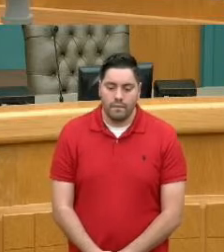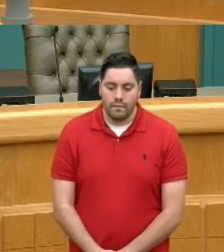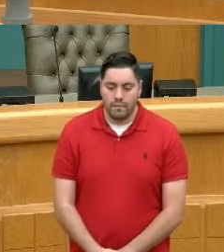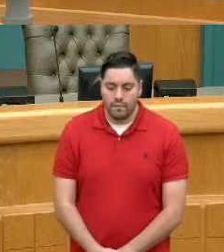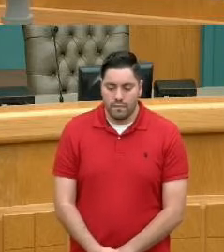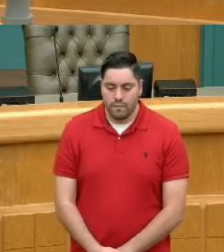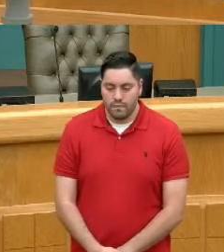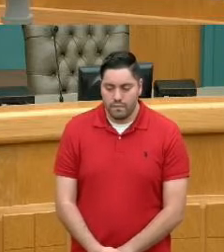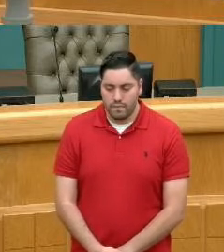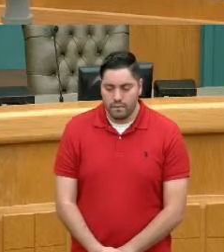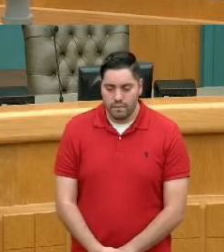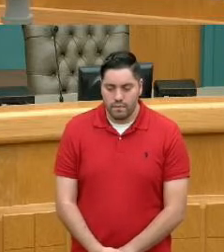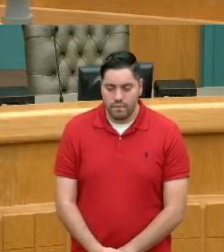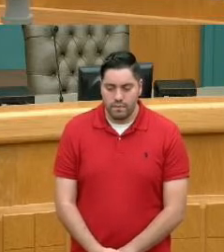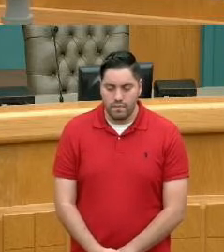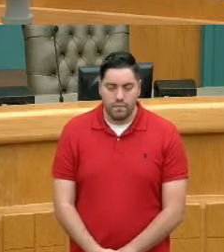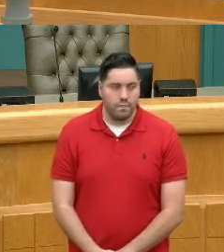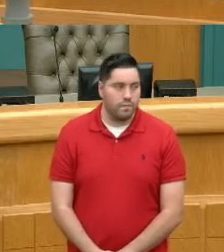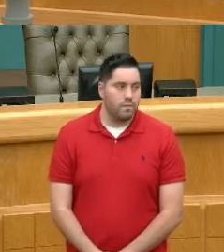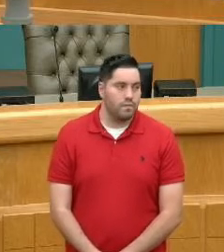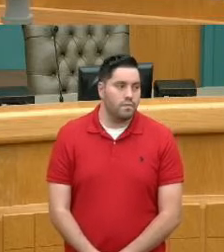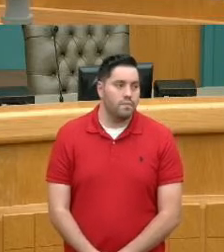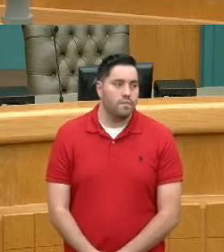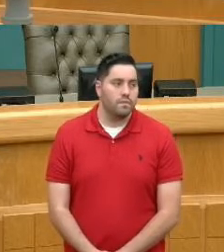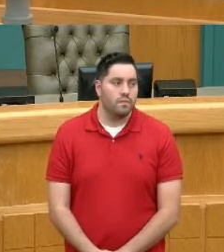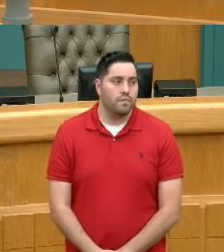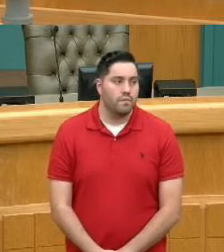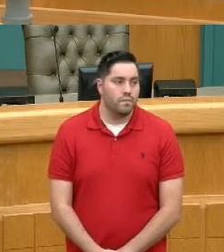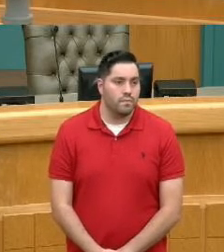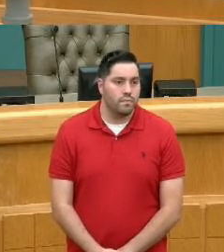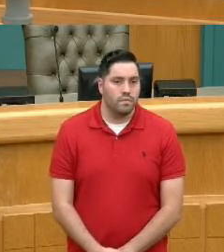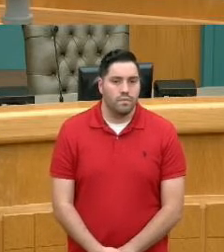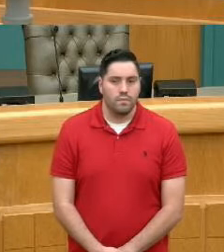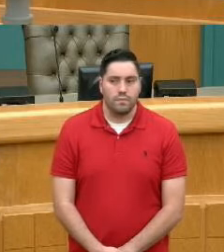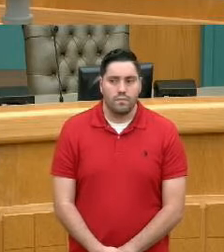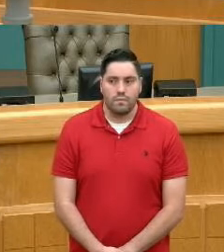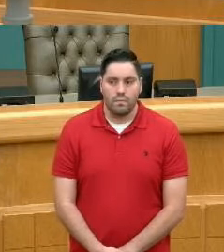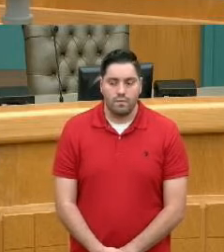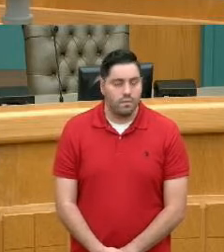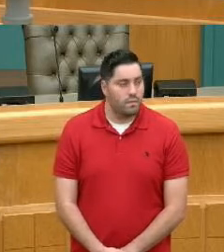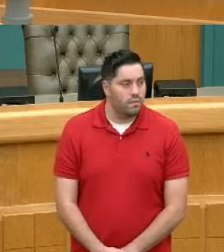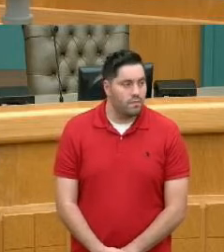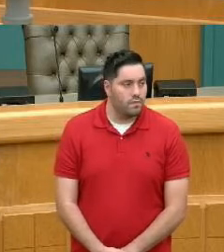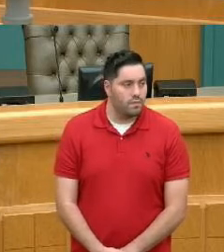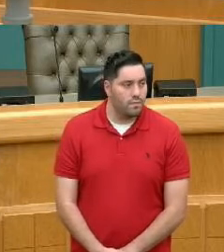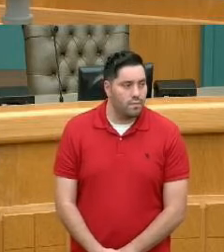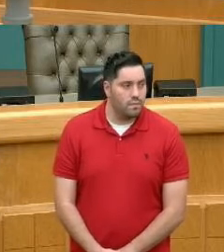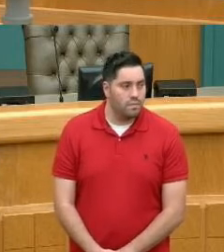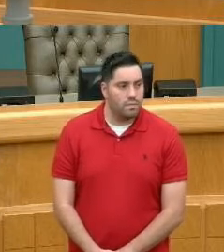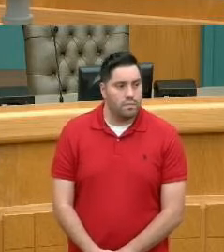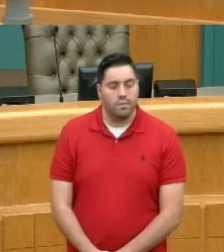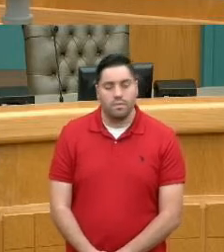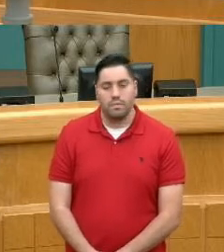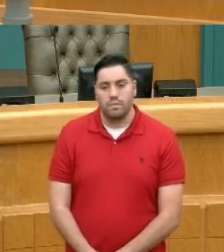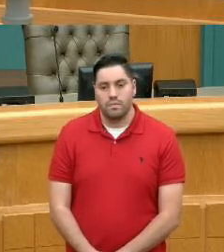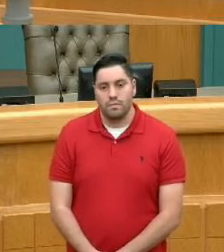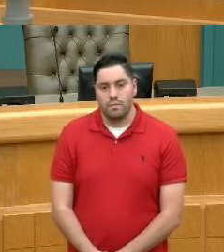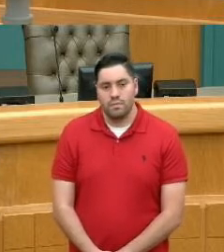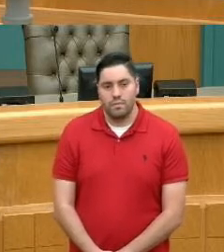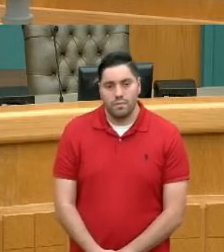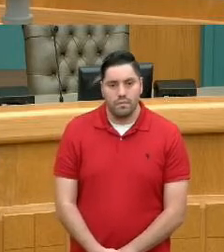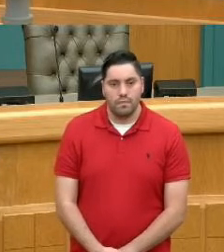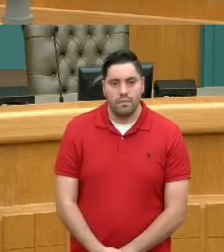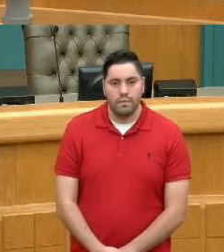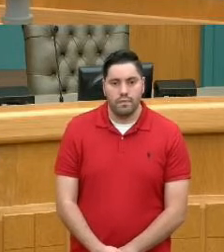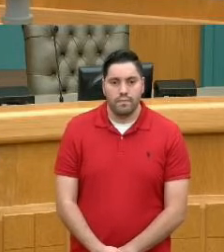se han recuperado por completo. 6 personas continúan en el hospital. 2 están en la unidad de cuidados intensivos. 126 son casos